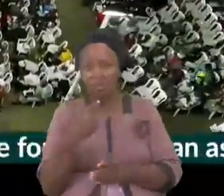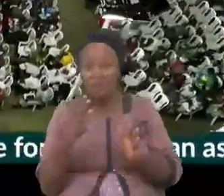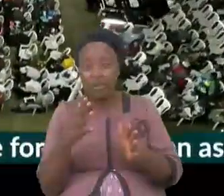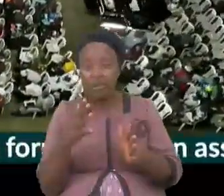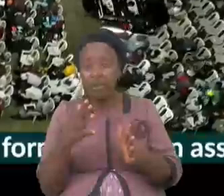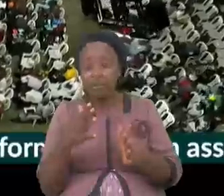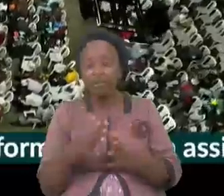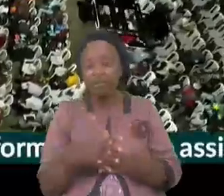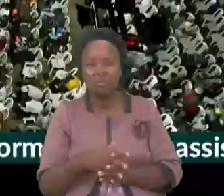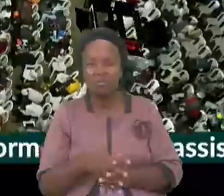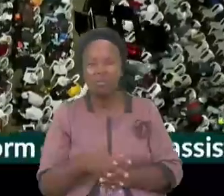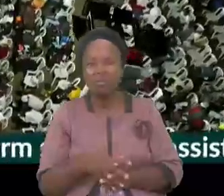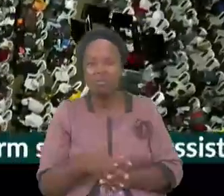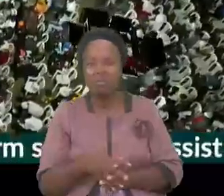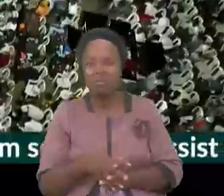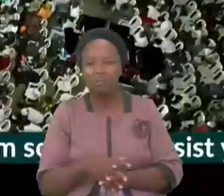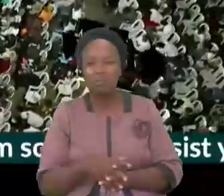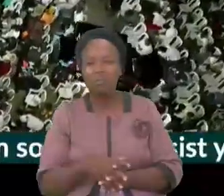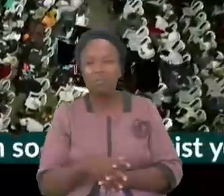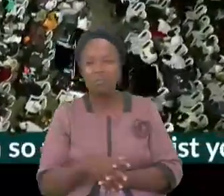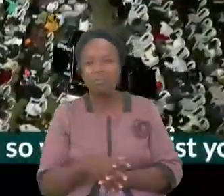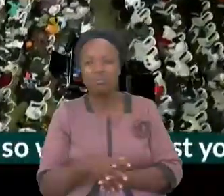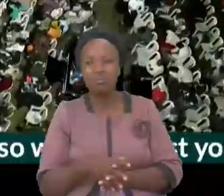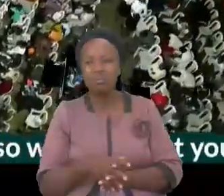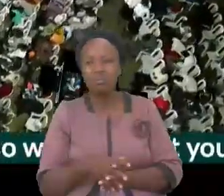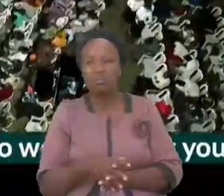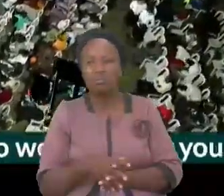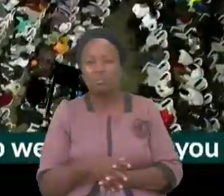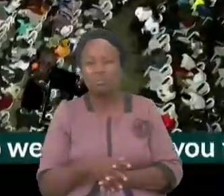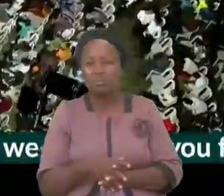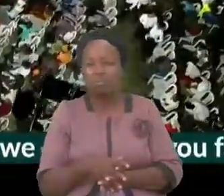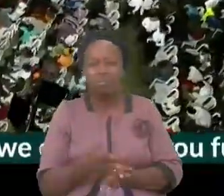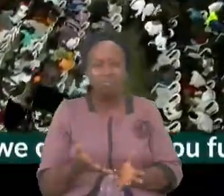We're not seeing any hand there yet. It appears for us we are still busy there.